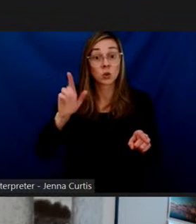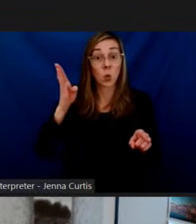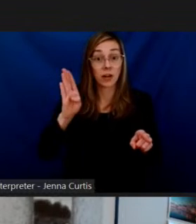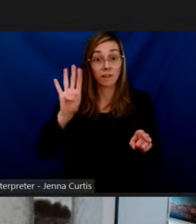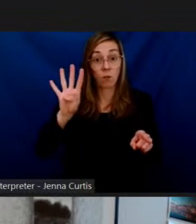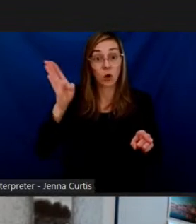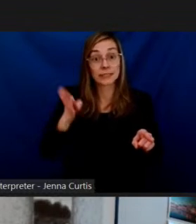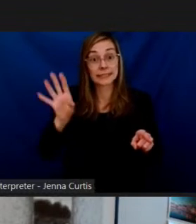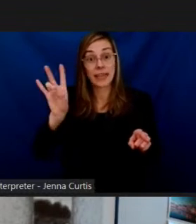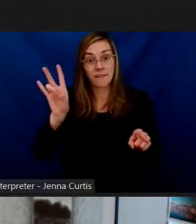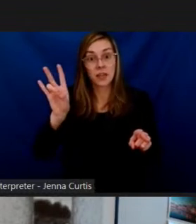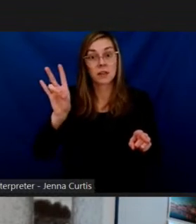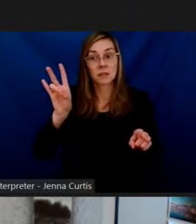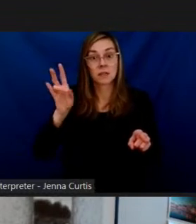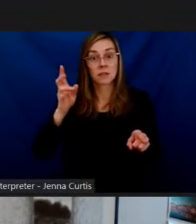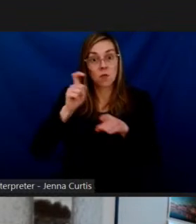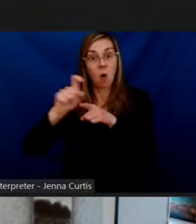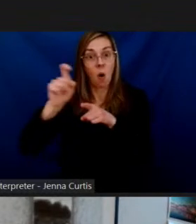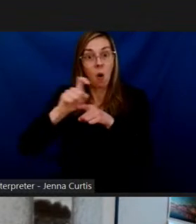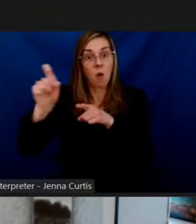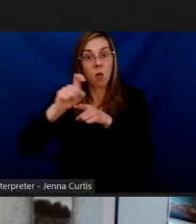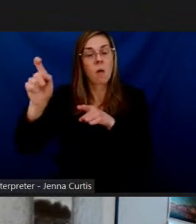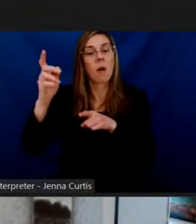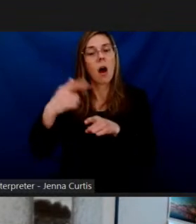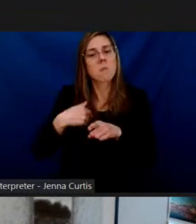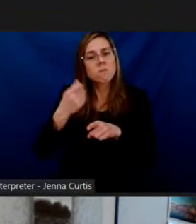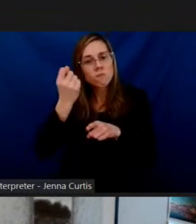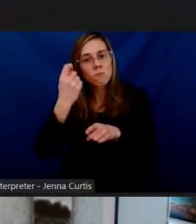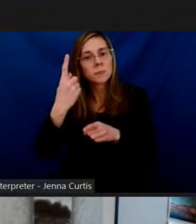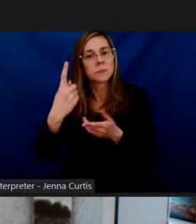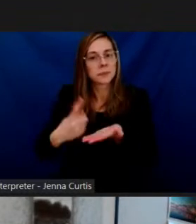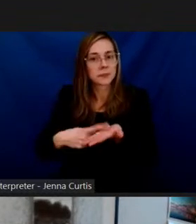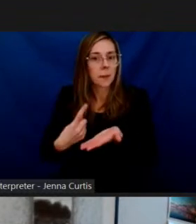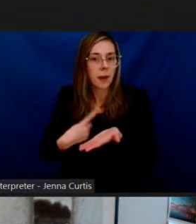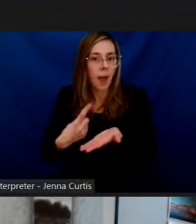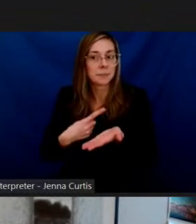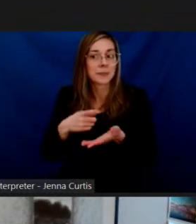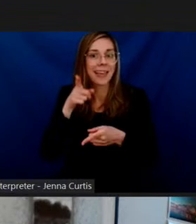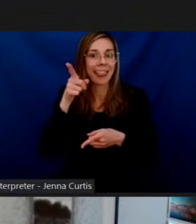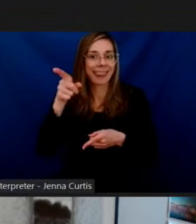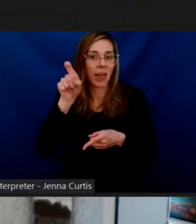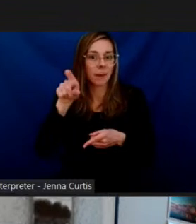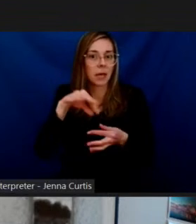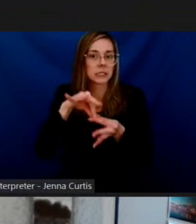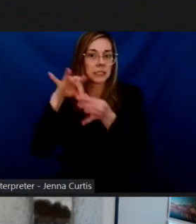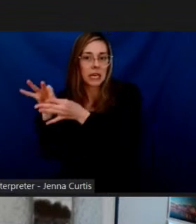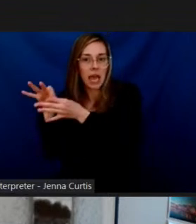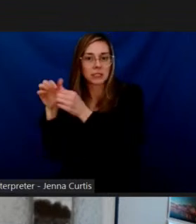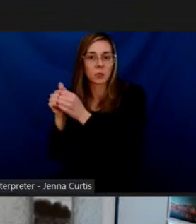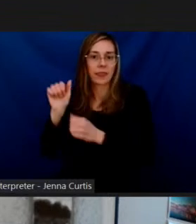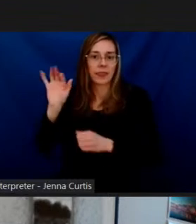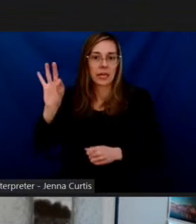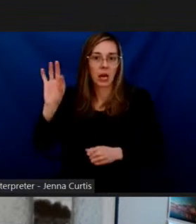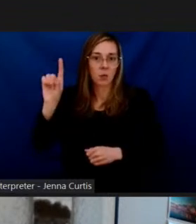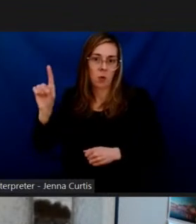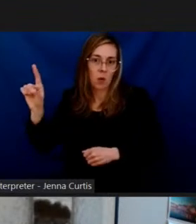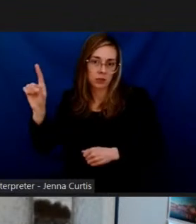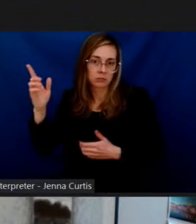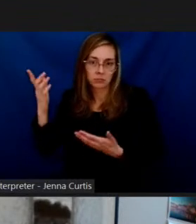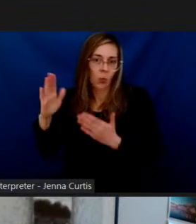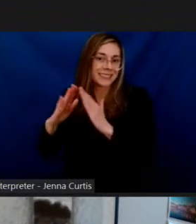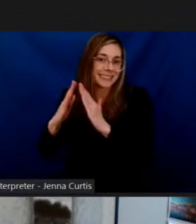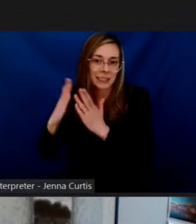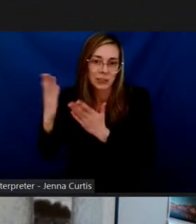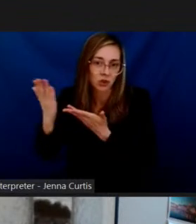presume that there are times when that's going to necessitate some interaction with 911 city services of some sort or another.